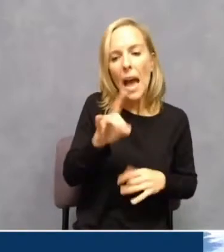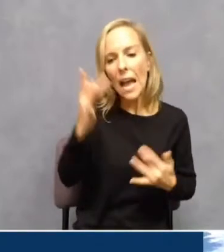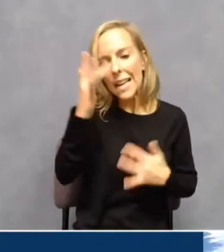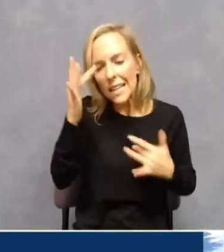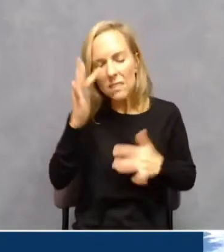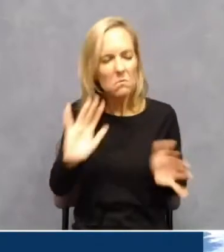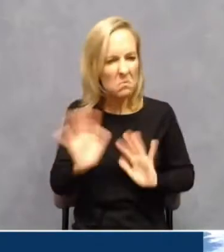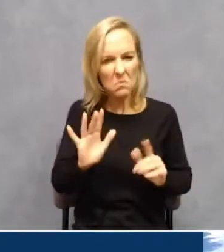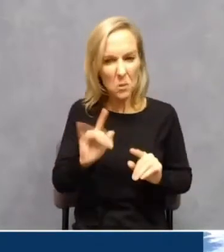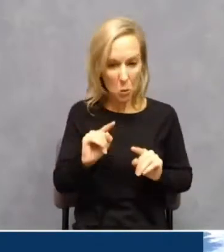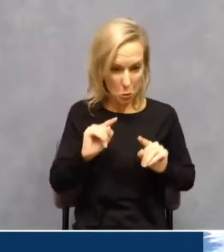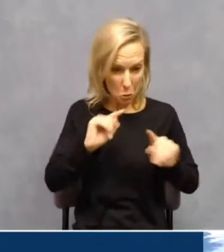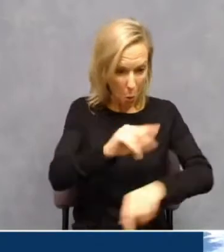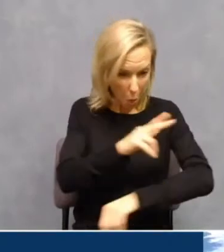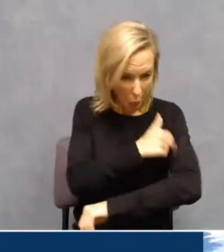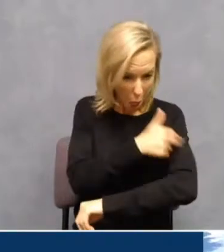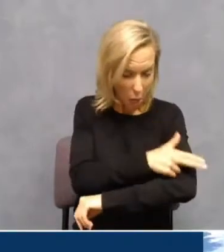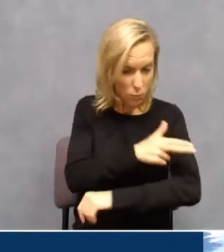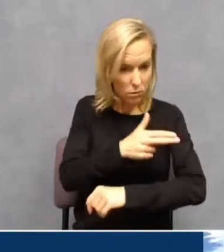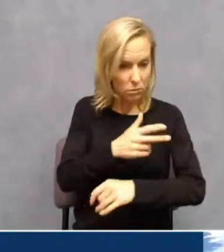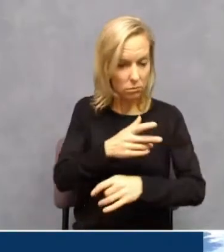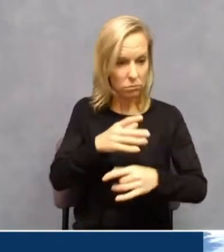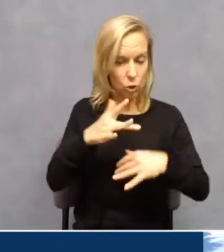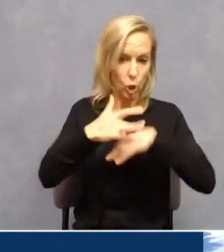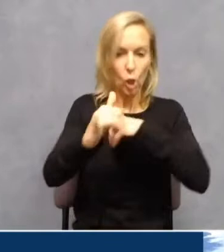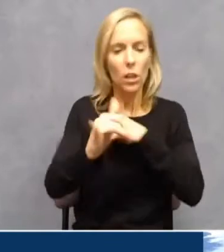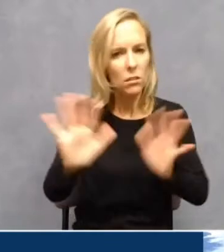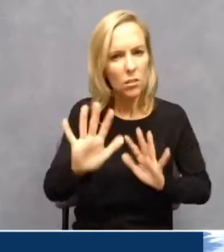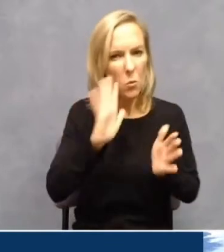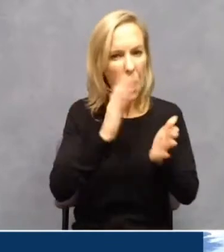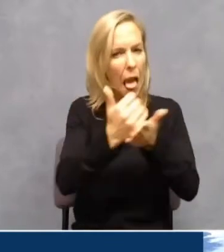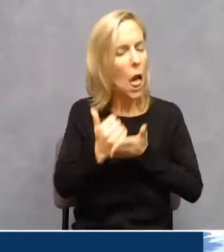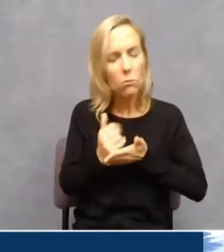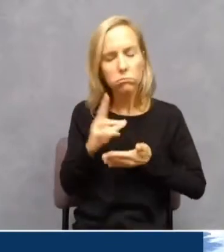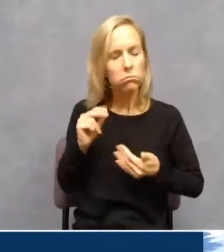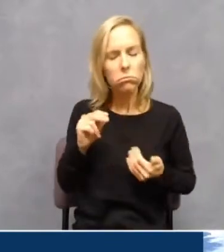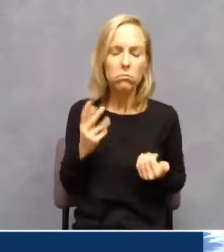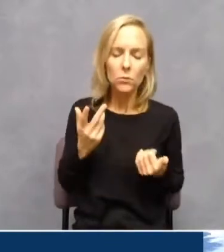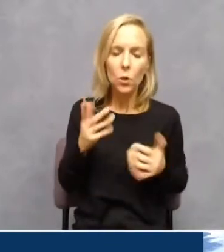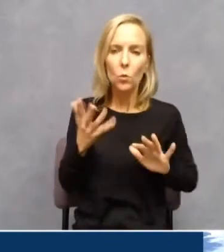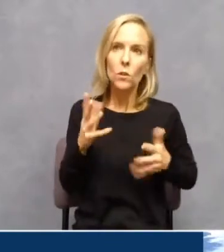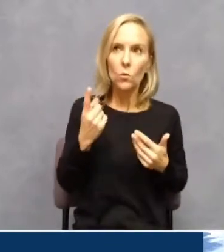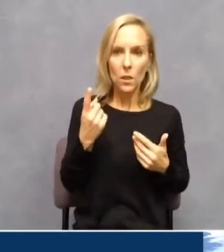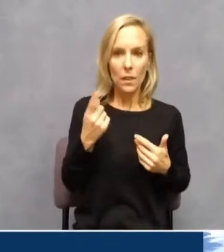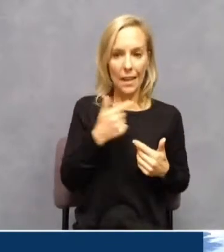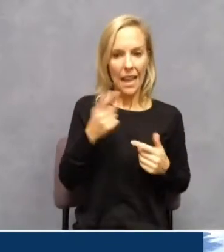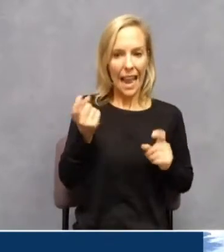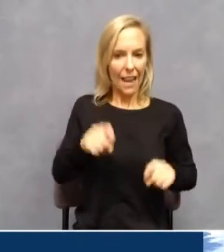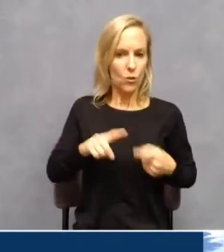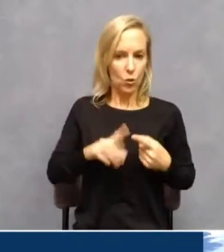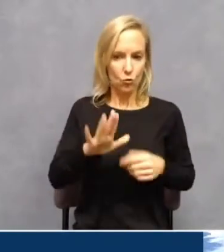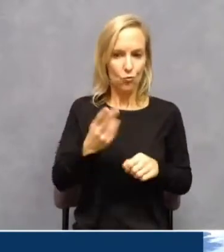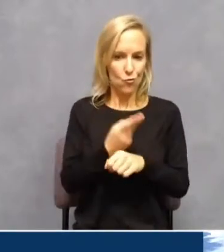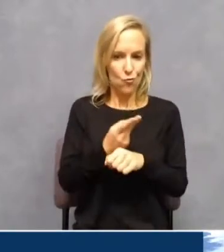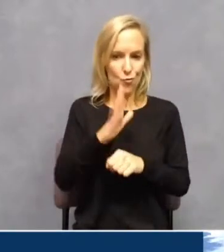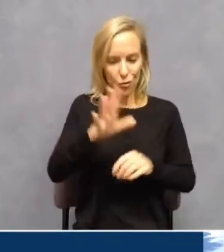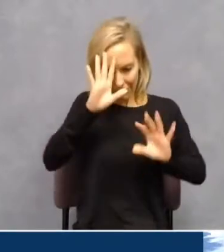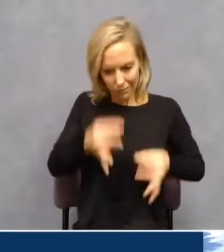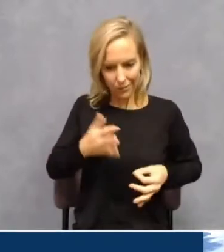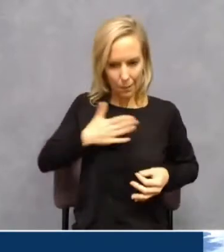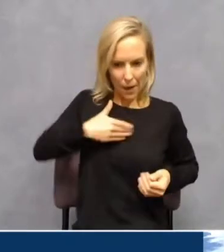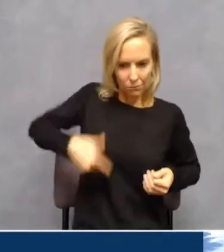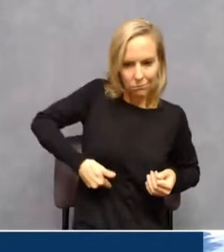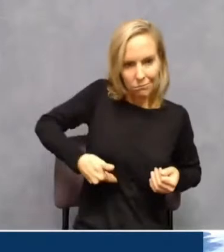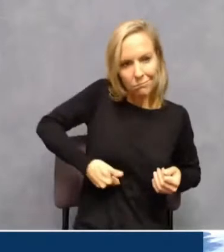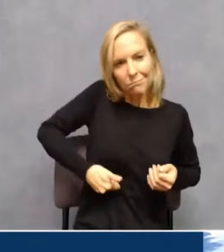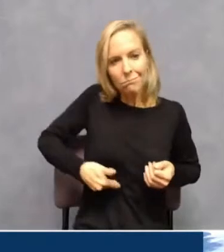hospital sooner would reliably help you. It's one of those things you just have to use your discretion or judgment, or seek